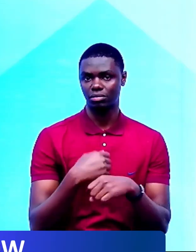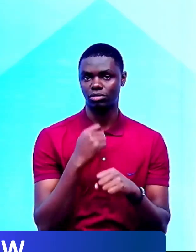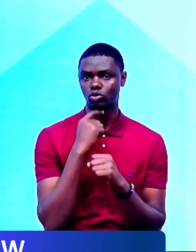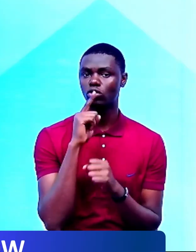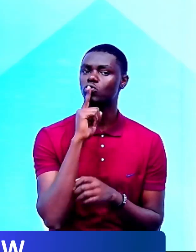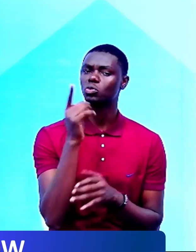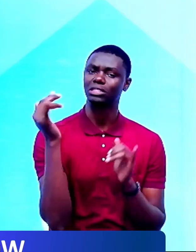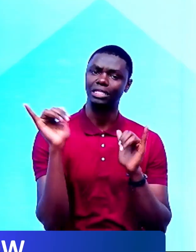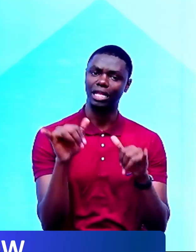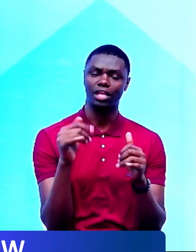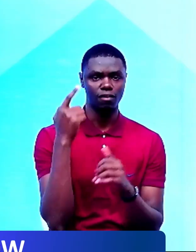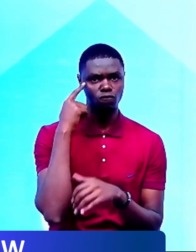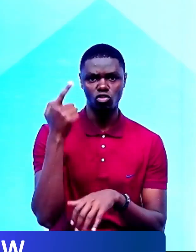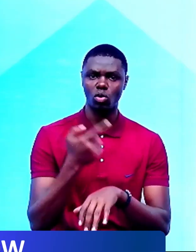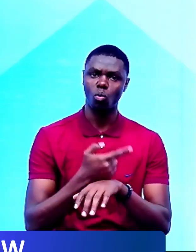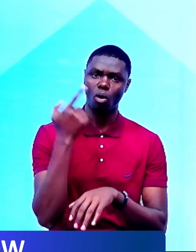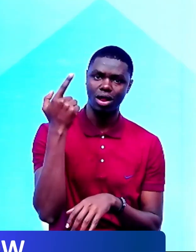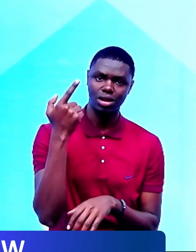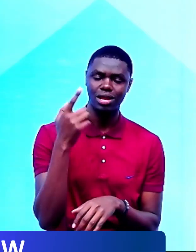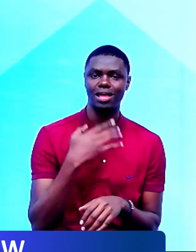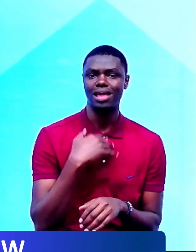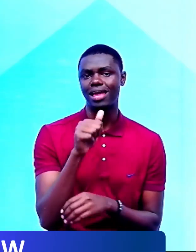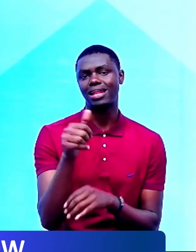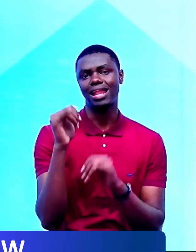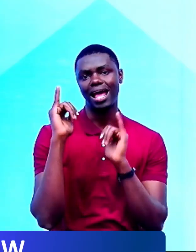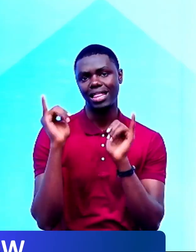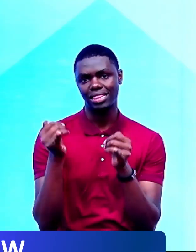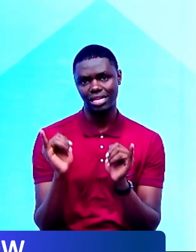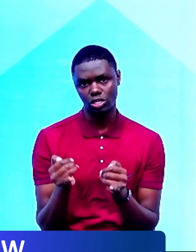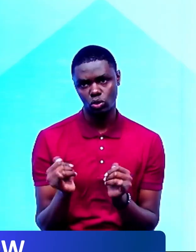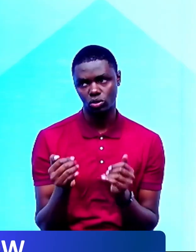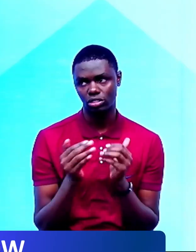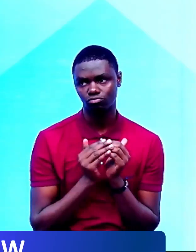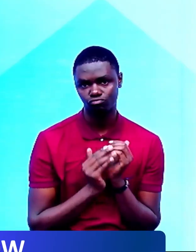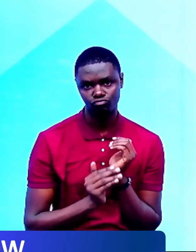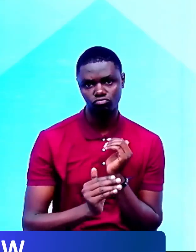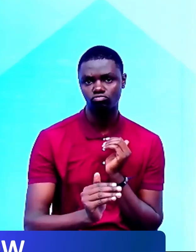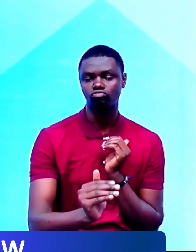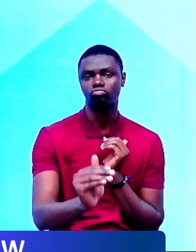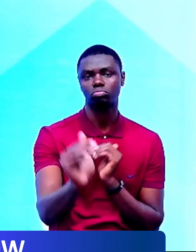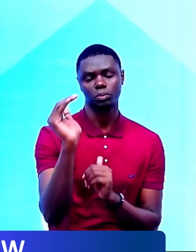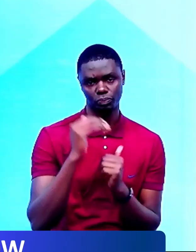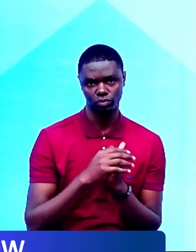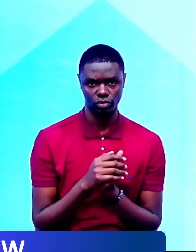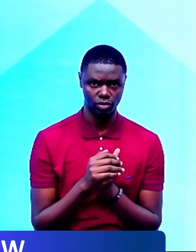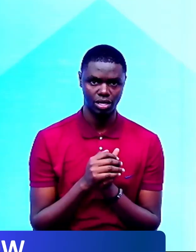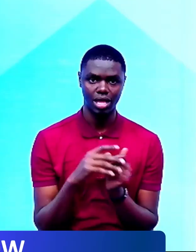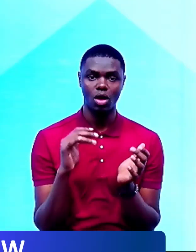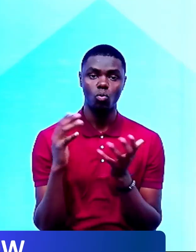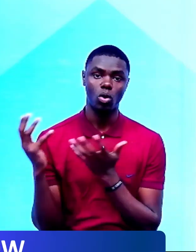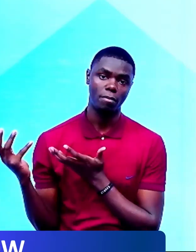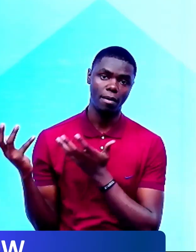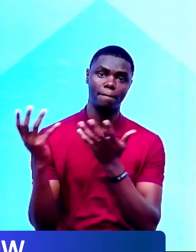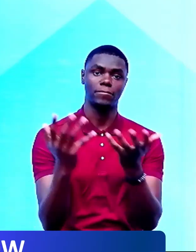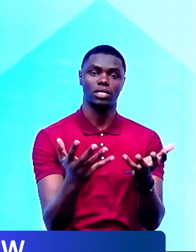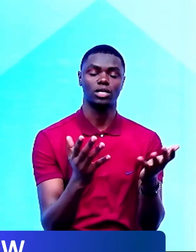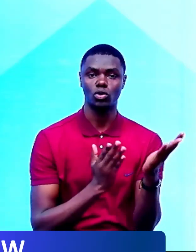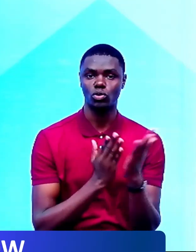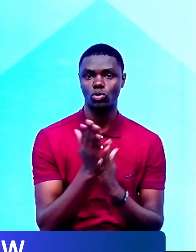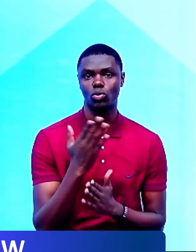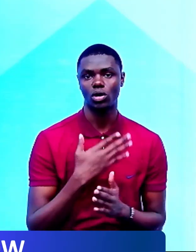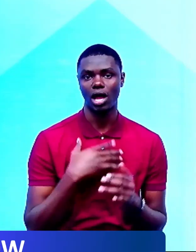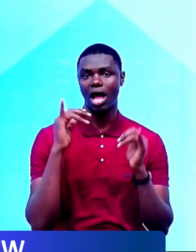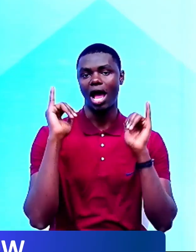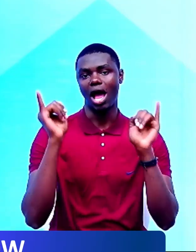tuned for the one and other news headlines, which will be bringing you through our